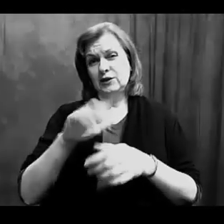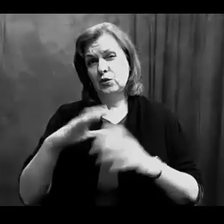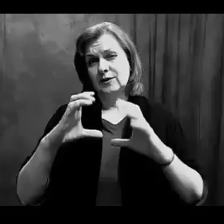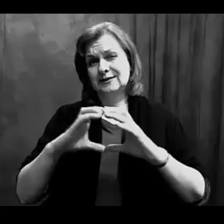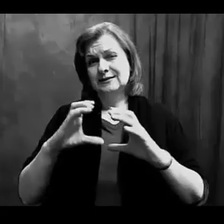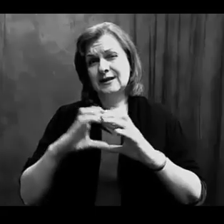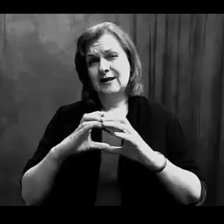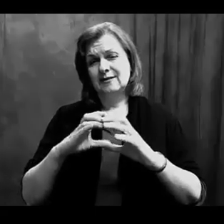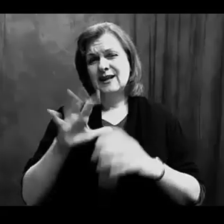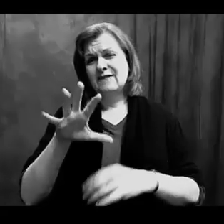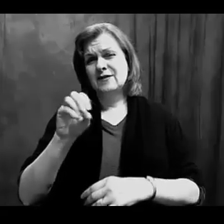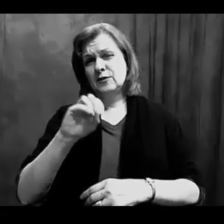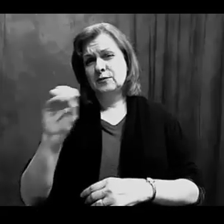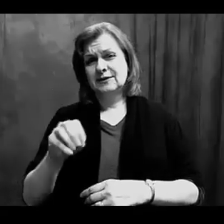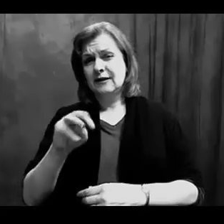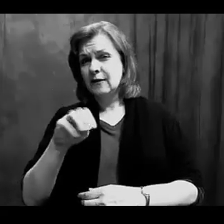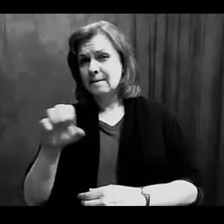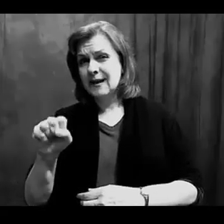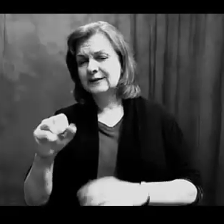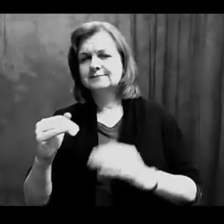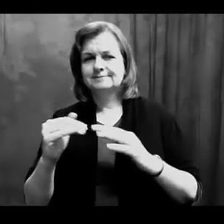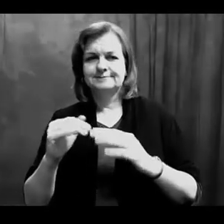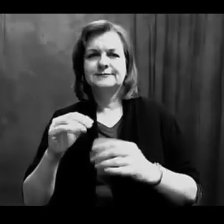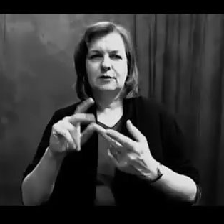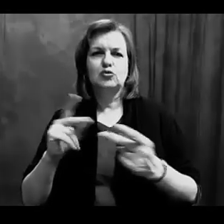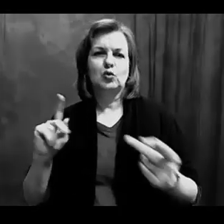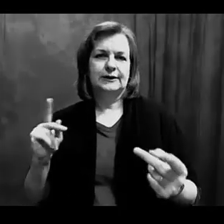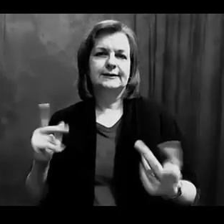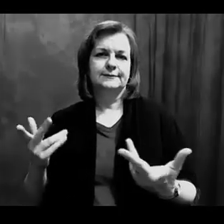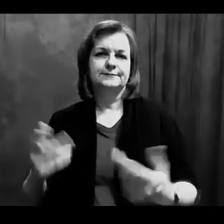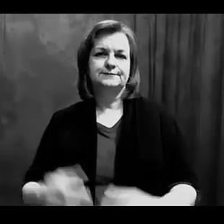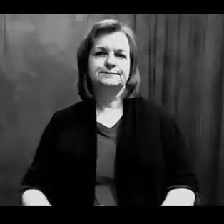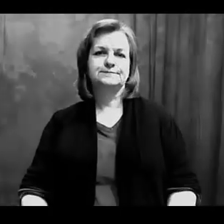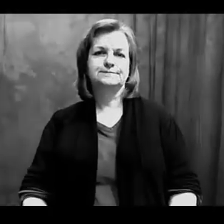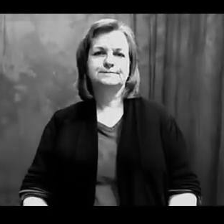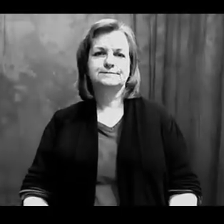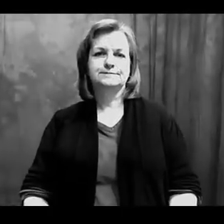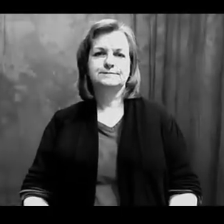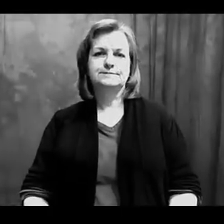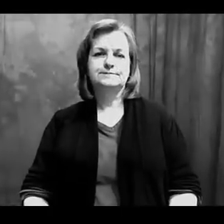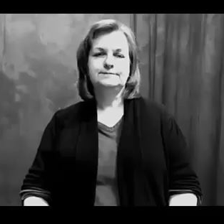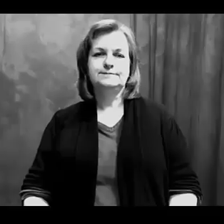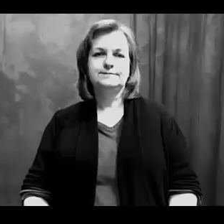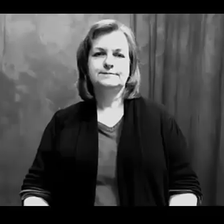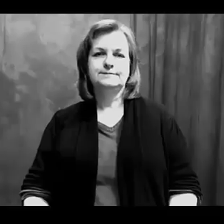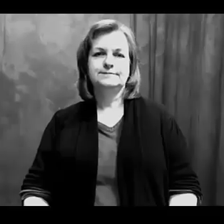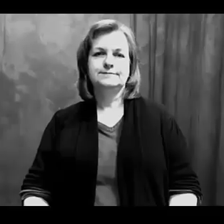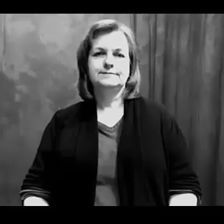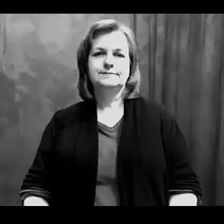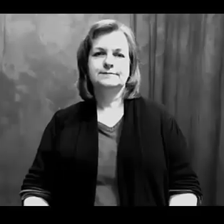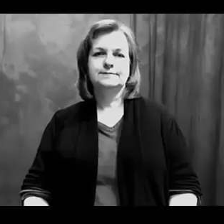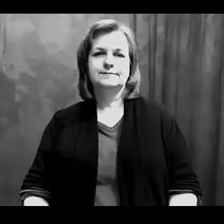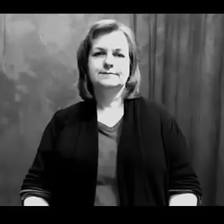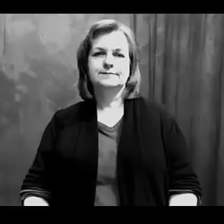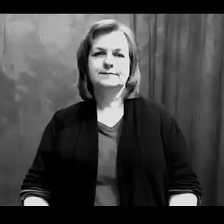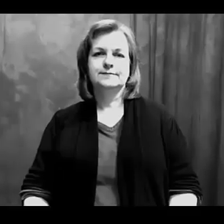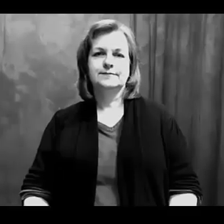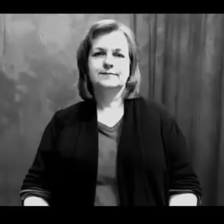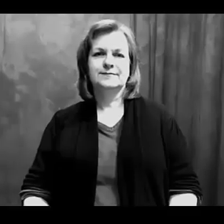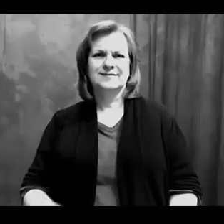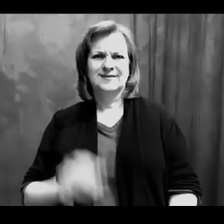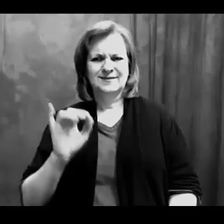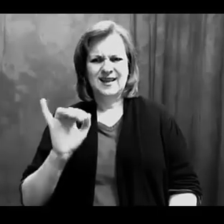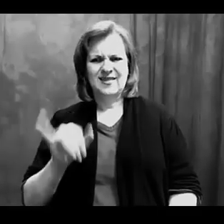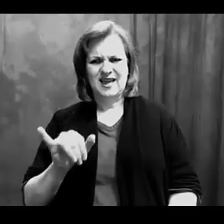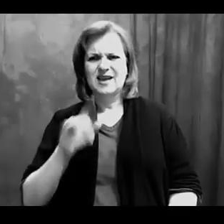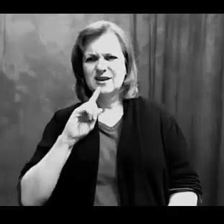And we look at each of your cells' mass as being about 50% protein in your cells, in cell